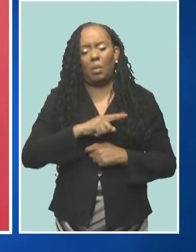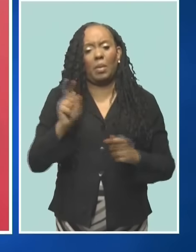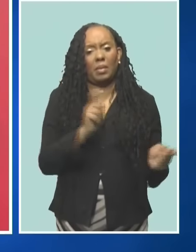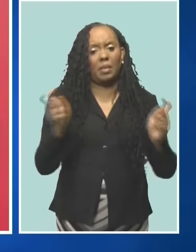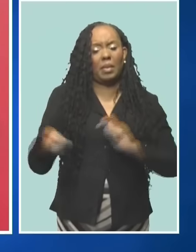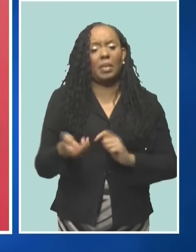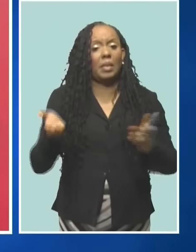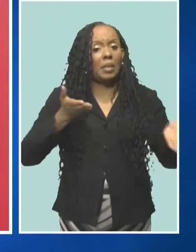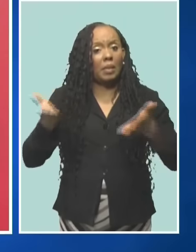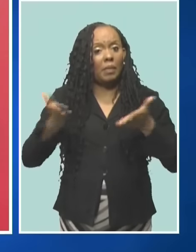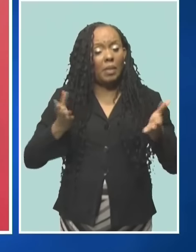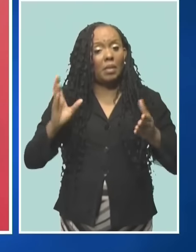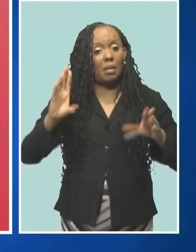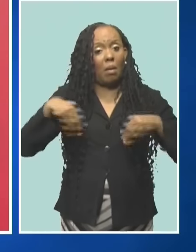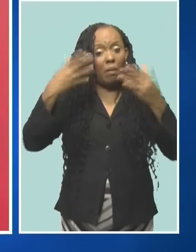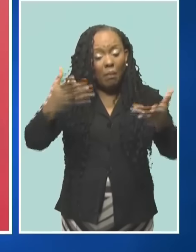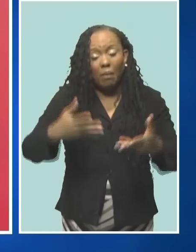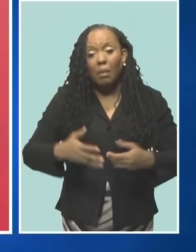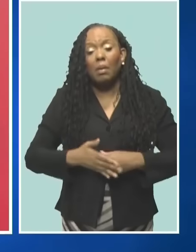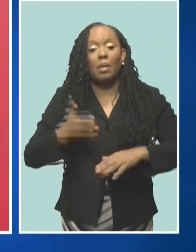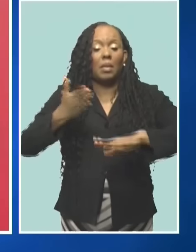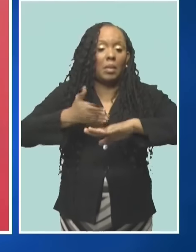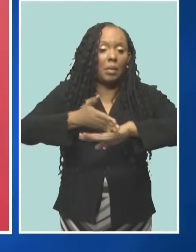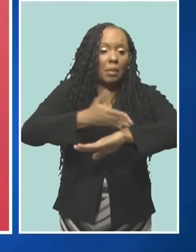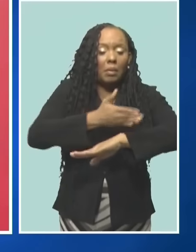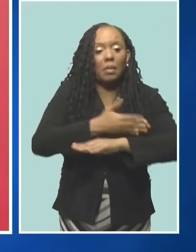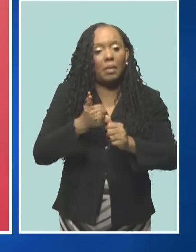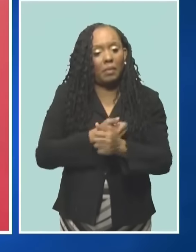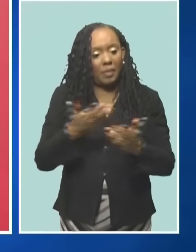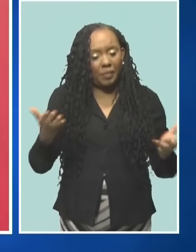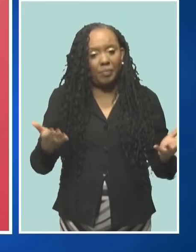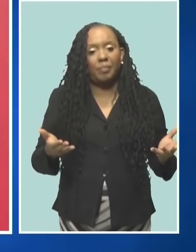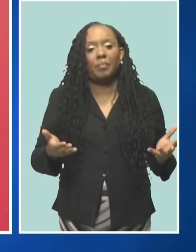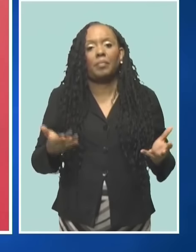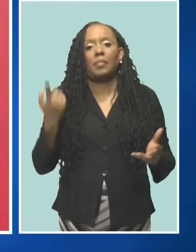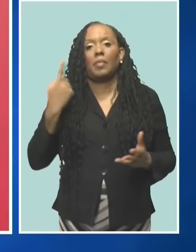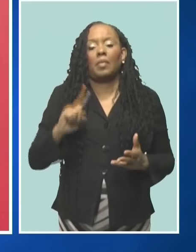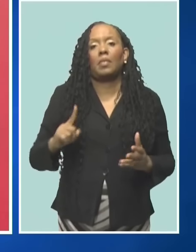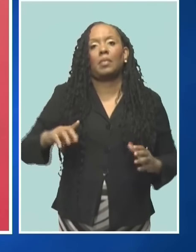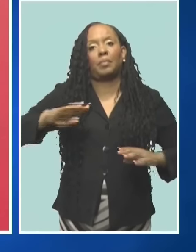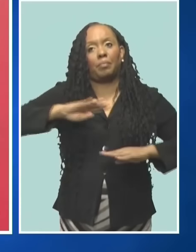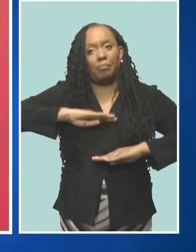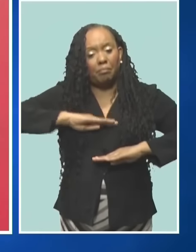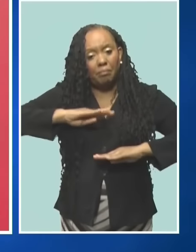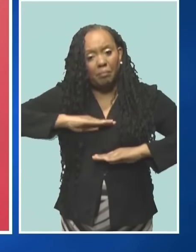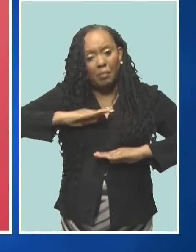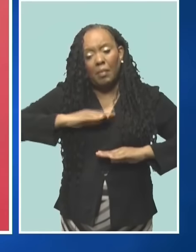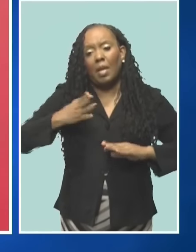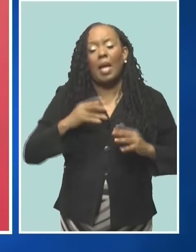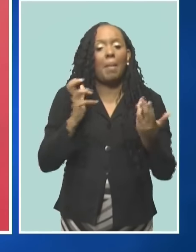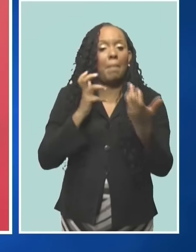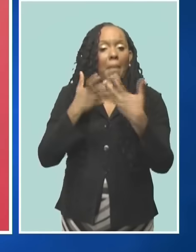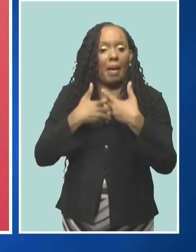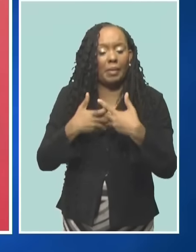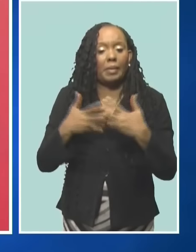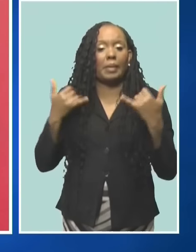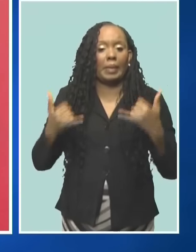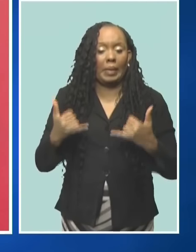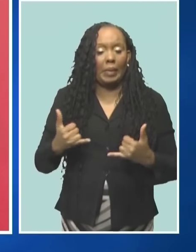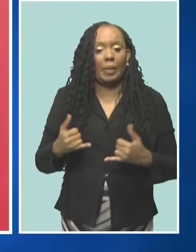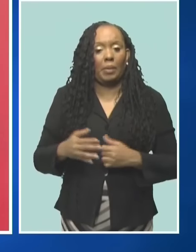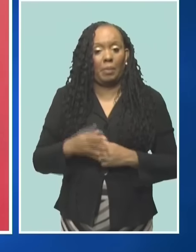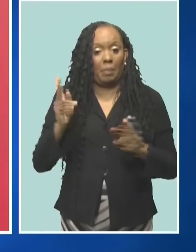they offer, upgrade the way they do things to meet the new landscapes. When we started, there were very few people in the